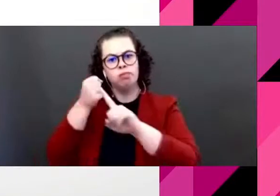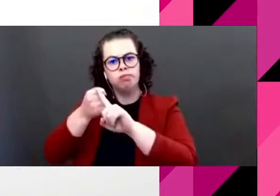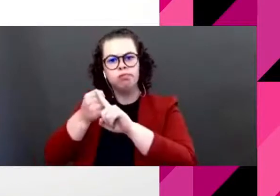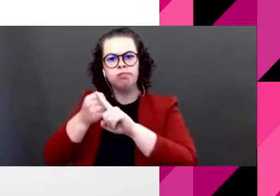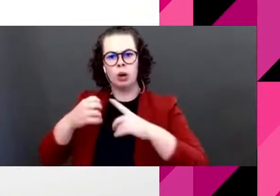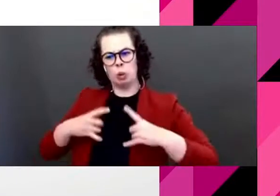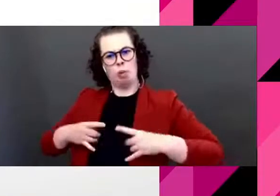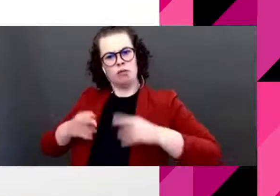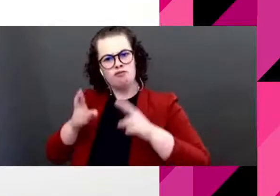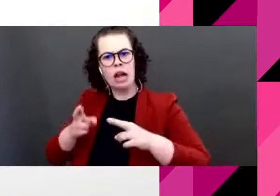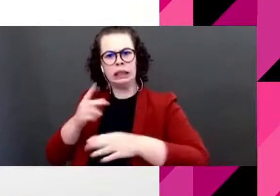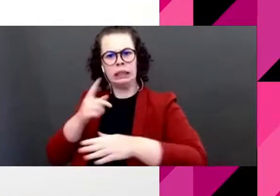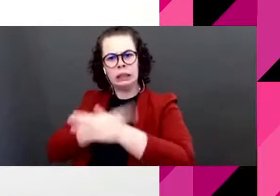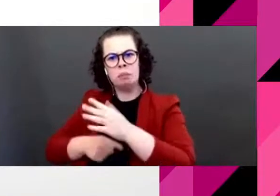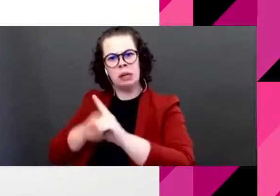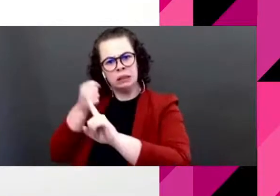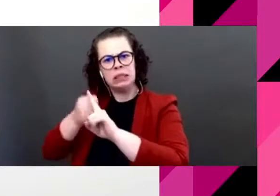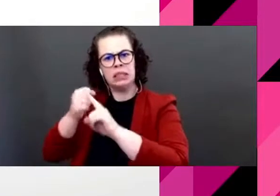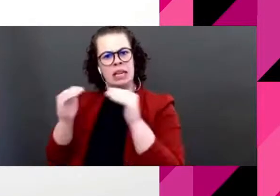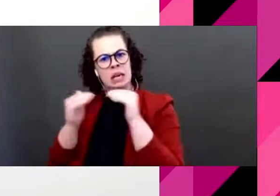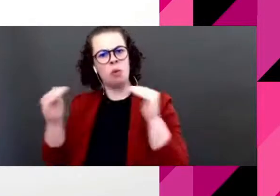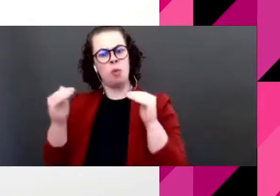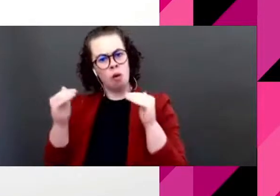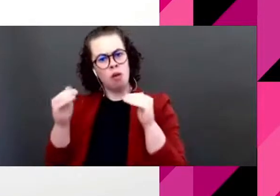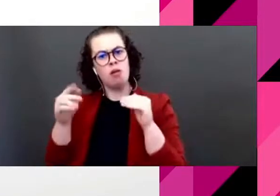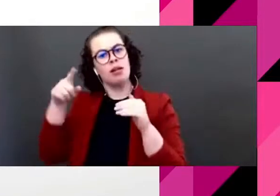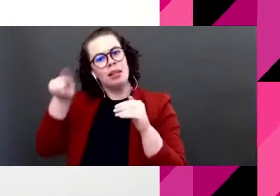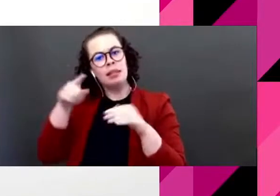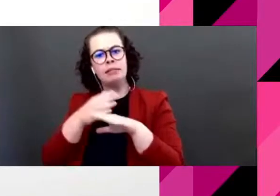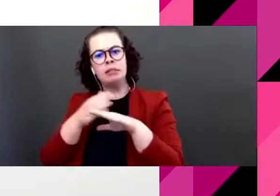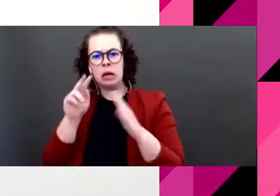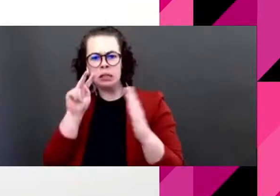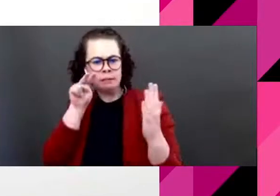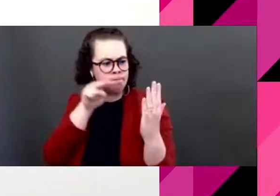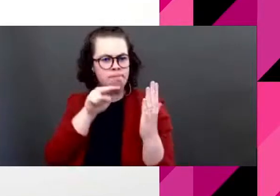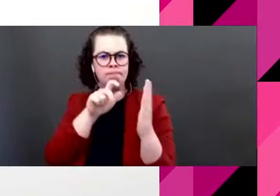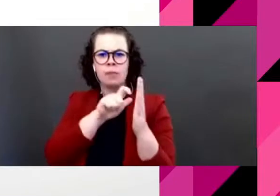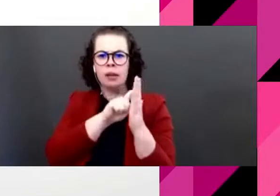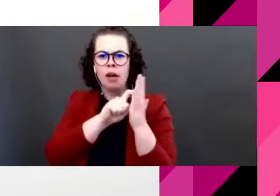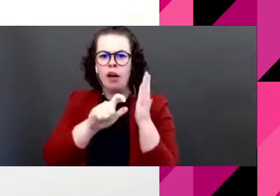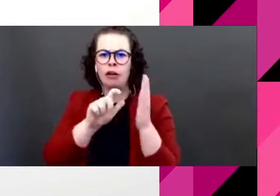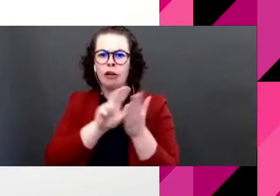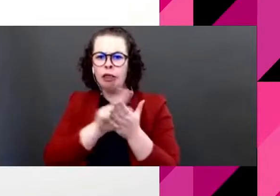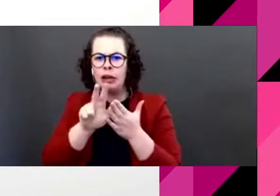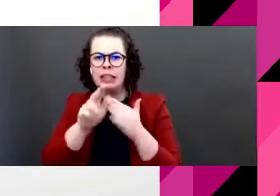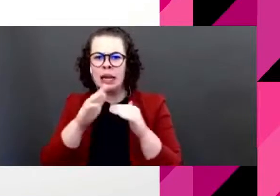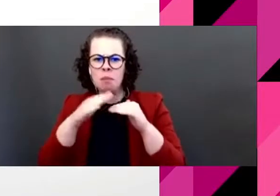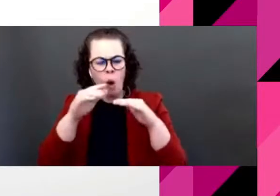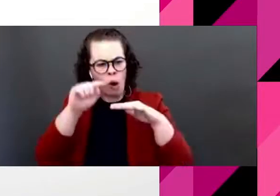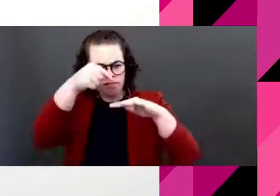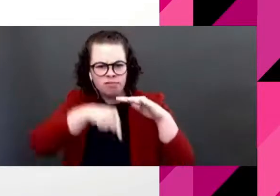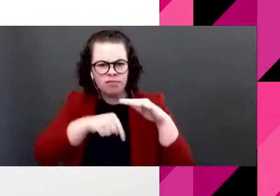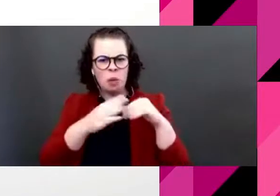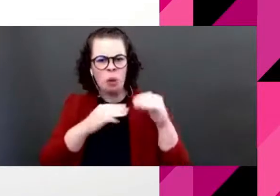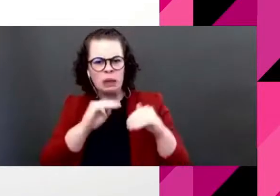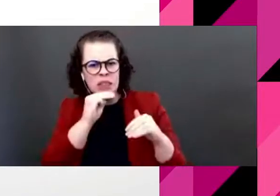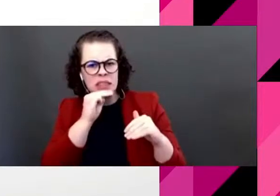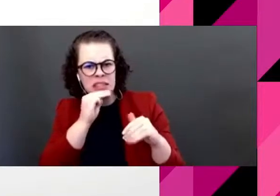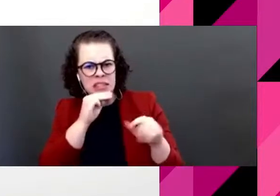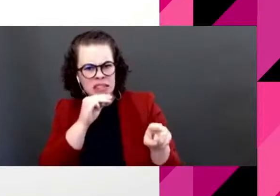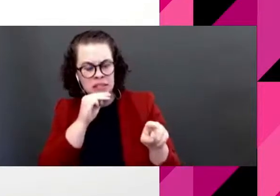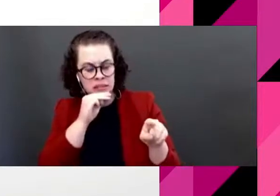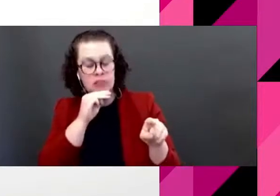to unpack the content of Article 13, and different UN mechanisms have